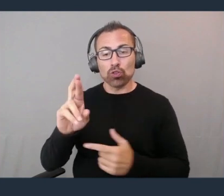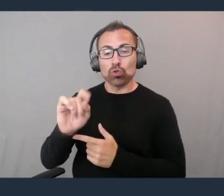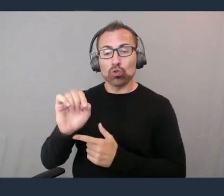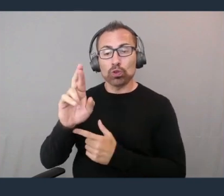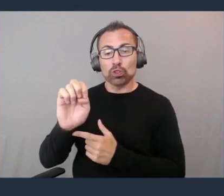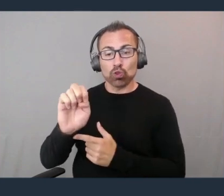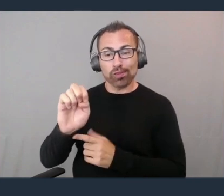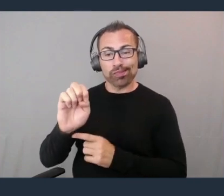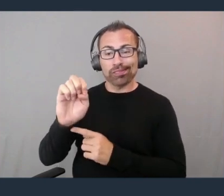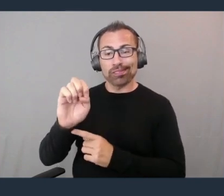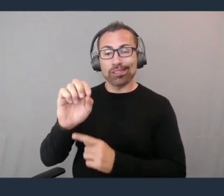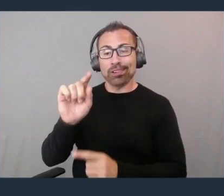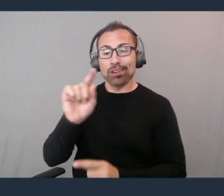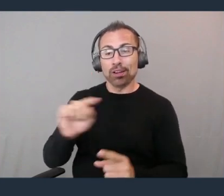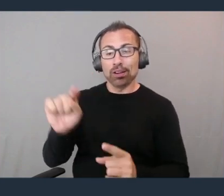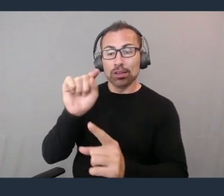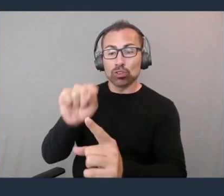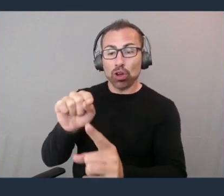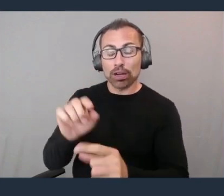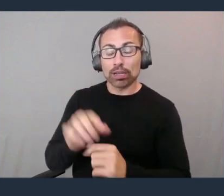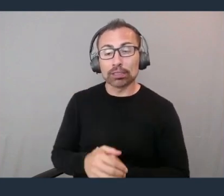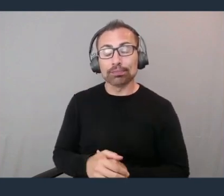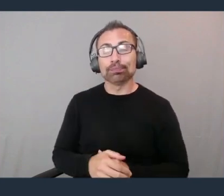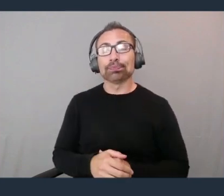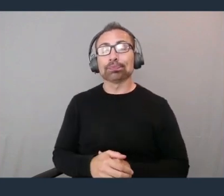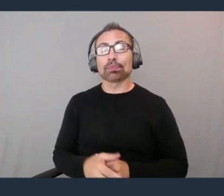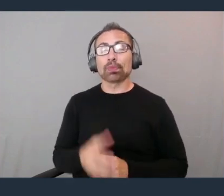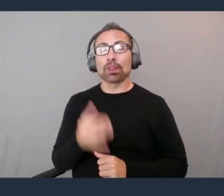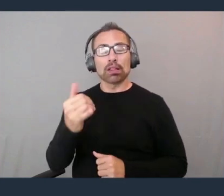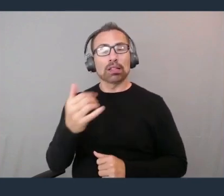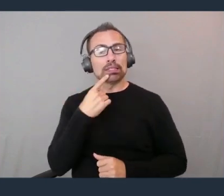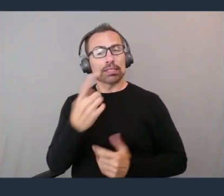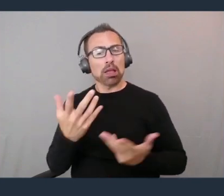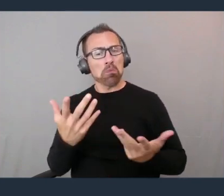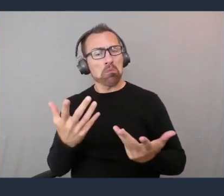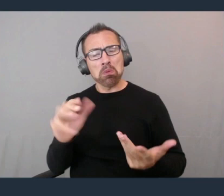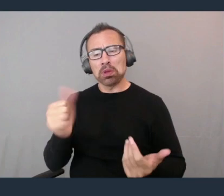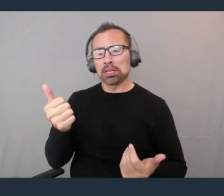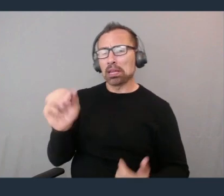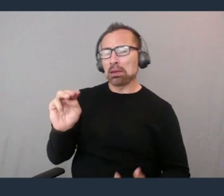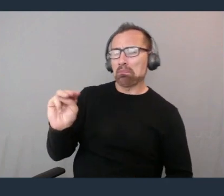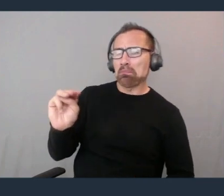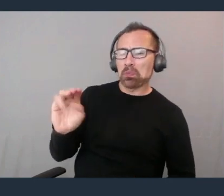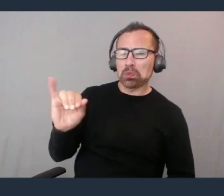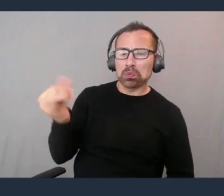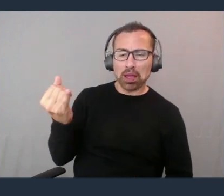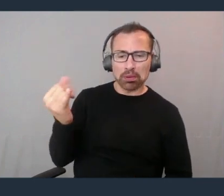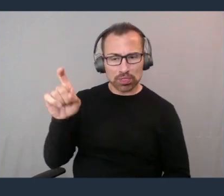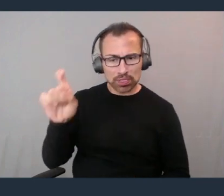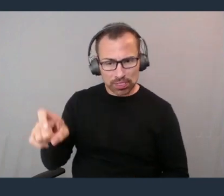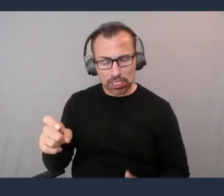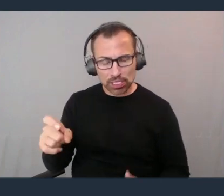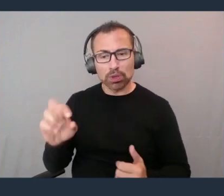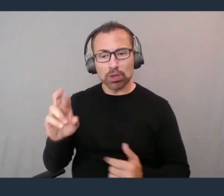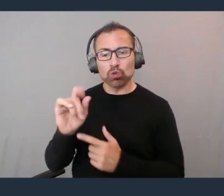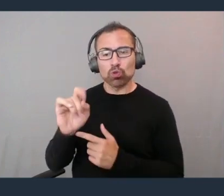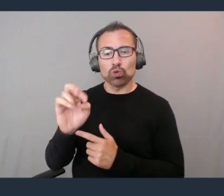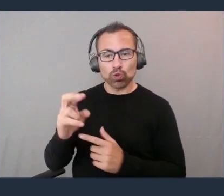the Autonomous Vehicle Corporation identified that 10 million objects need to be restored based on using Amazon S3